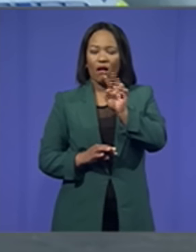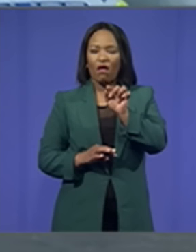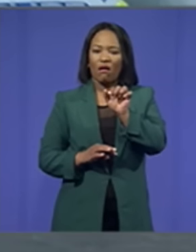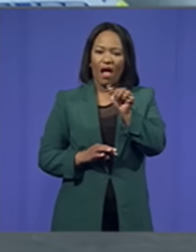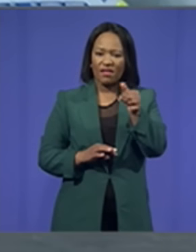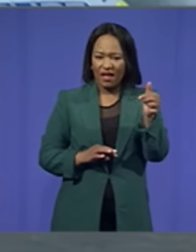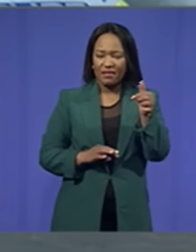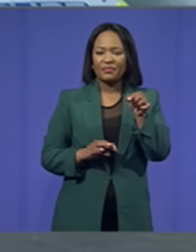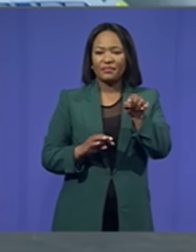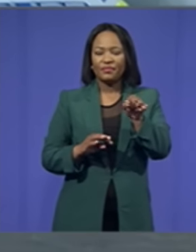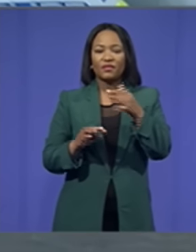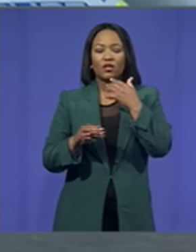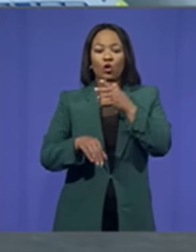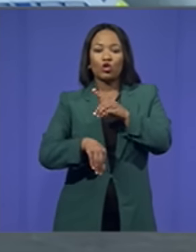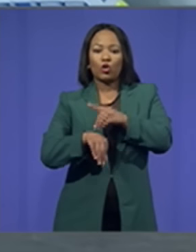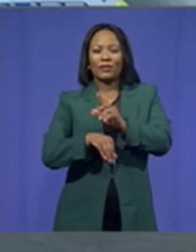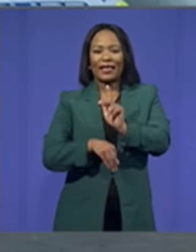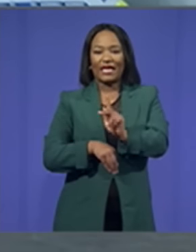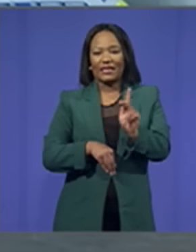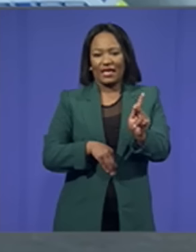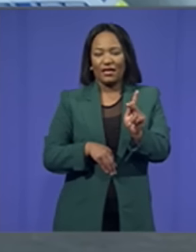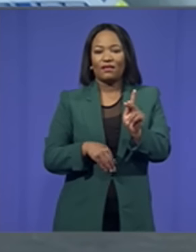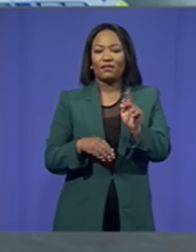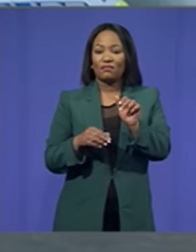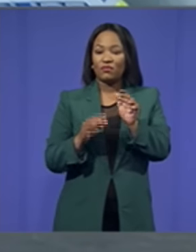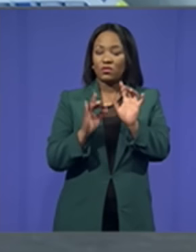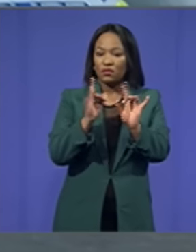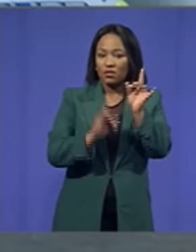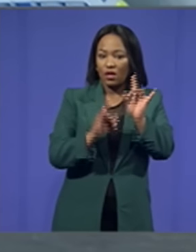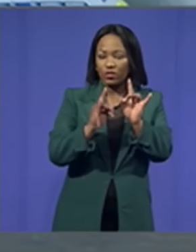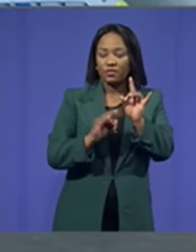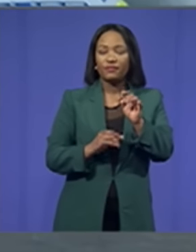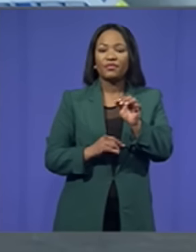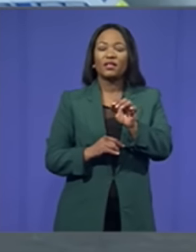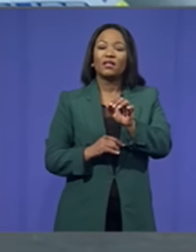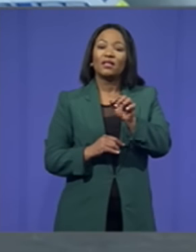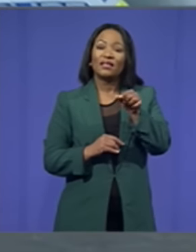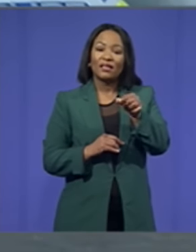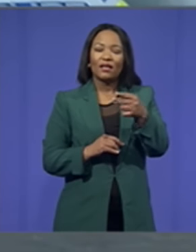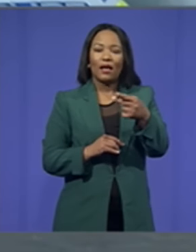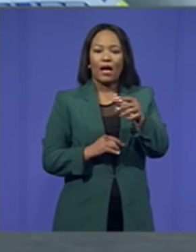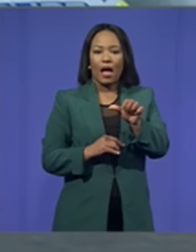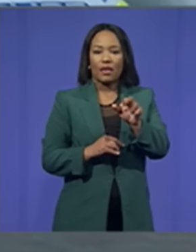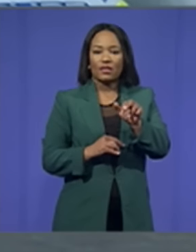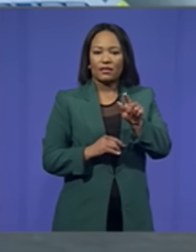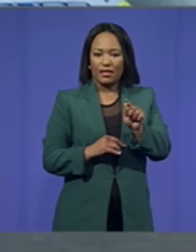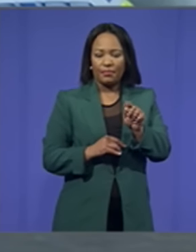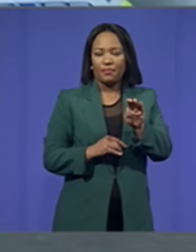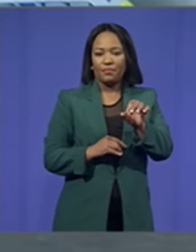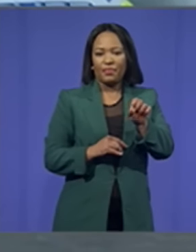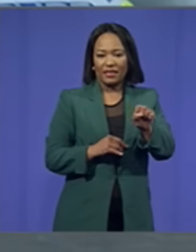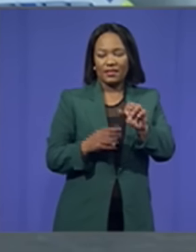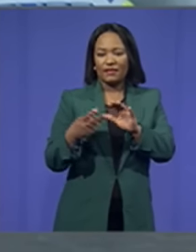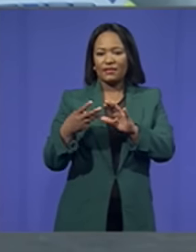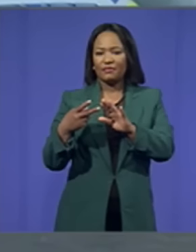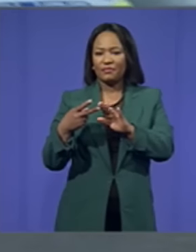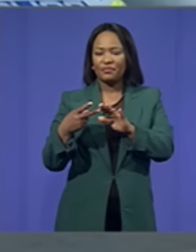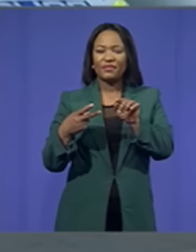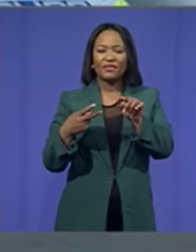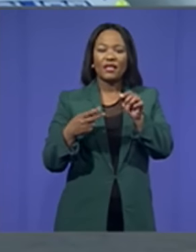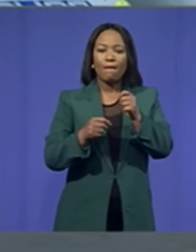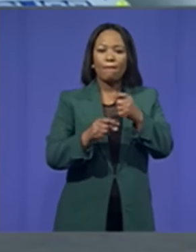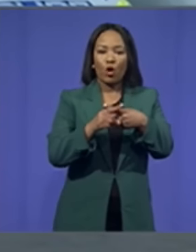sa Dr. Kenneth Kaunda disupetso di temogetswe mo ditoropong tse di akaretsang Hartbeesfontein go akaretsa le ka kwa Potchefstroom mo go le Ventersdorp,